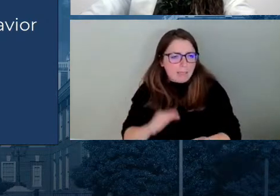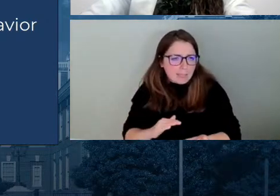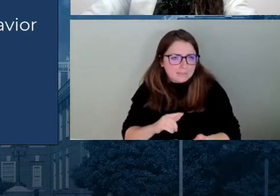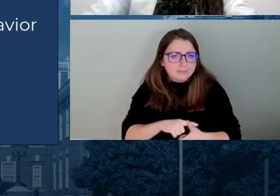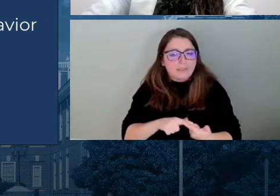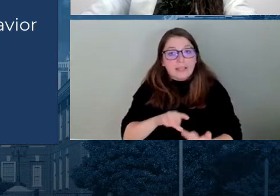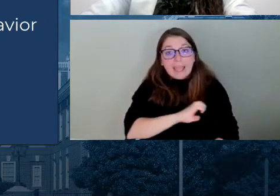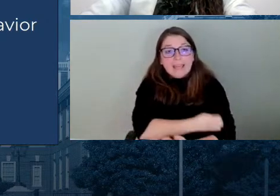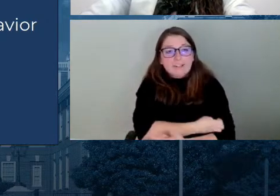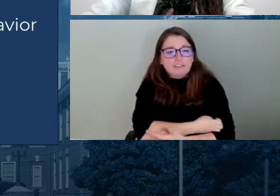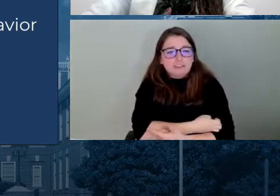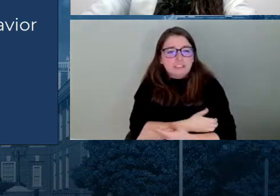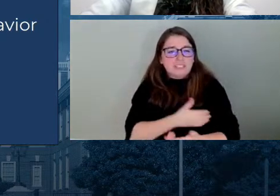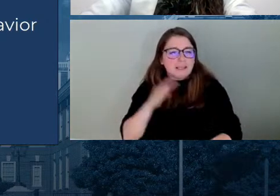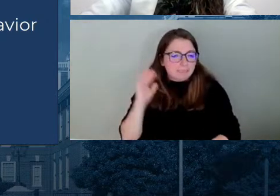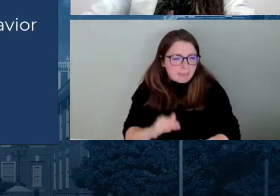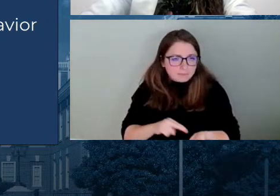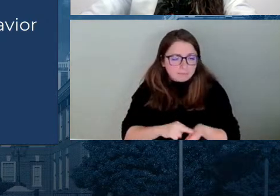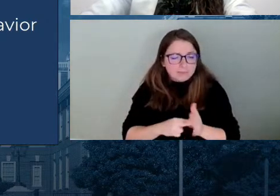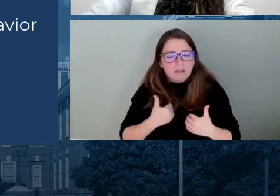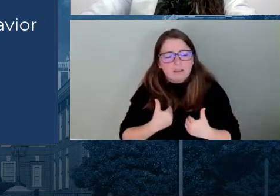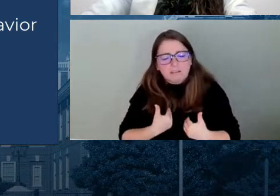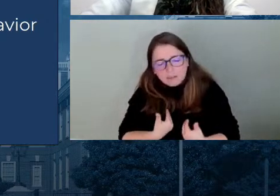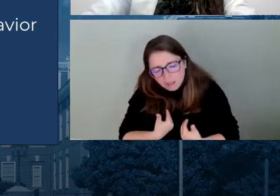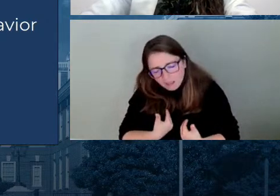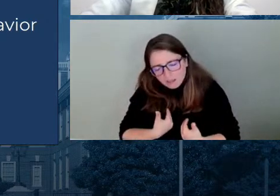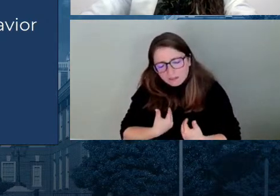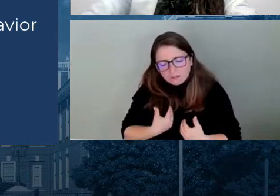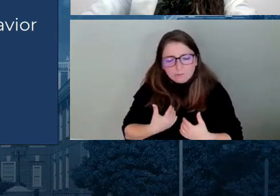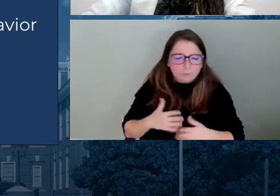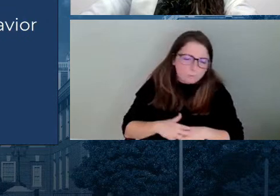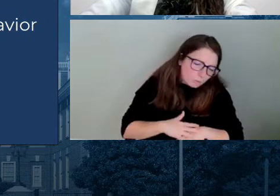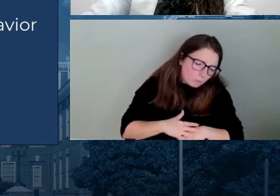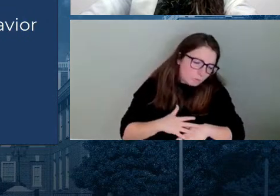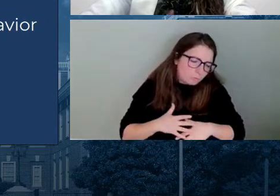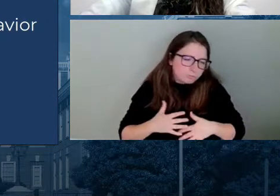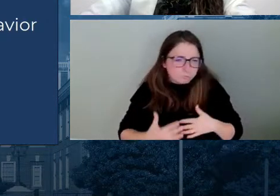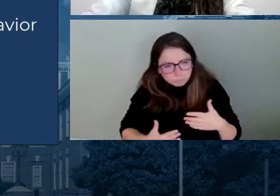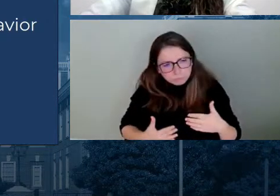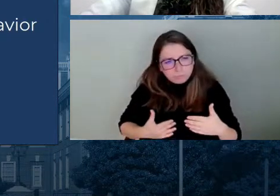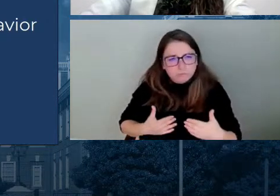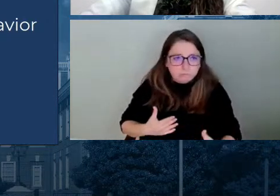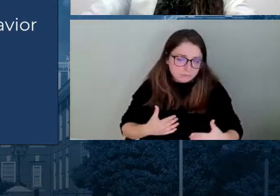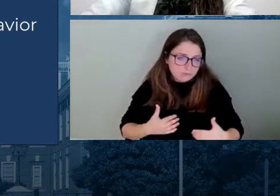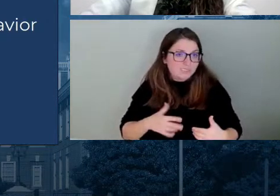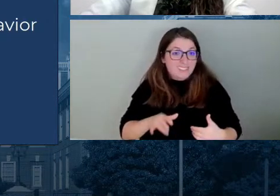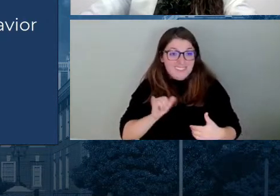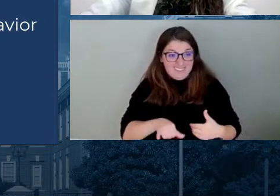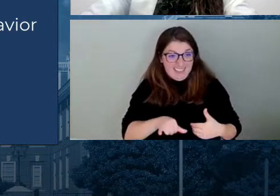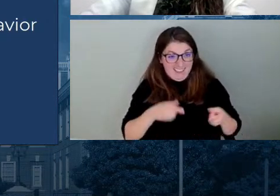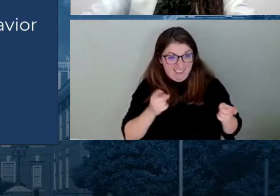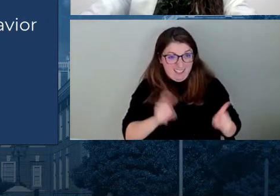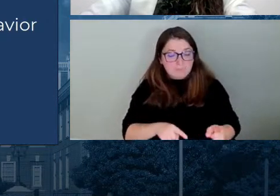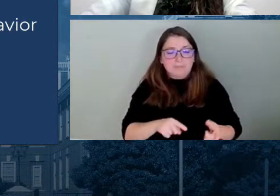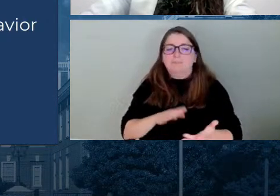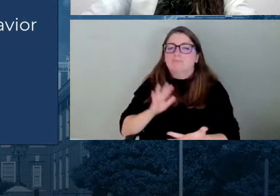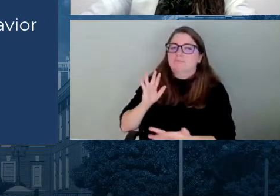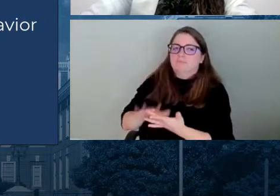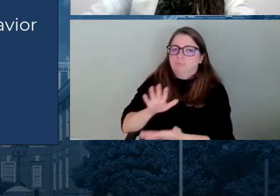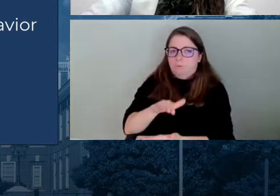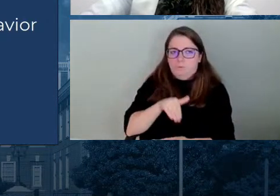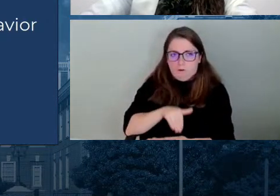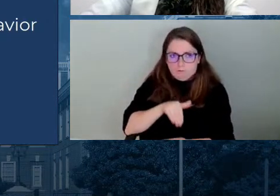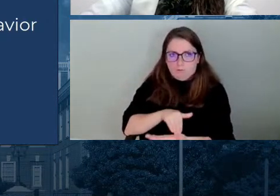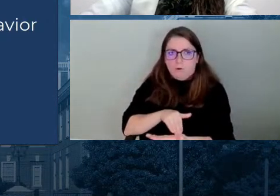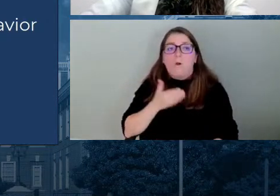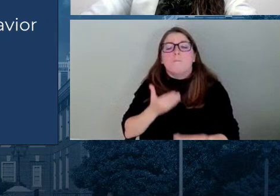come about and you start to see more changes in behavior, this is when we certainly encourage you to reach out to your pediatrician or even seek care in